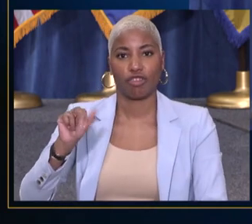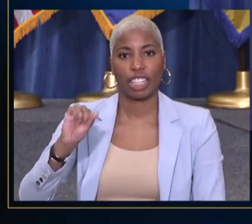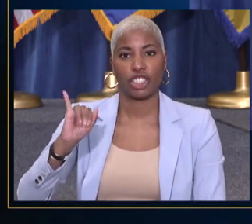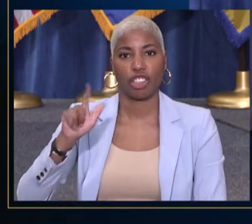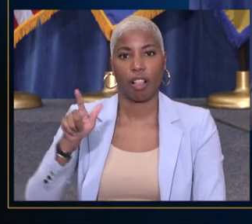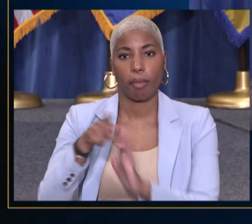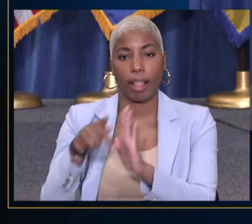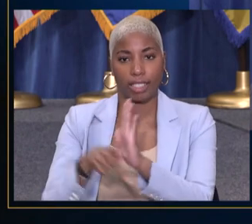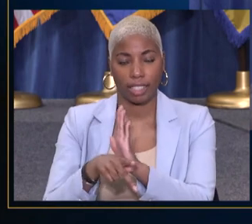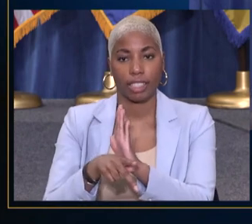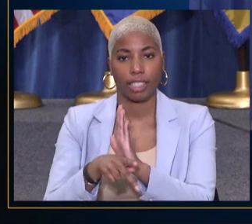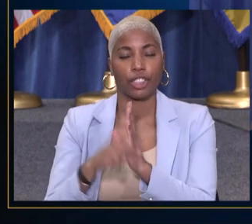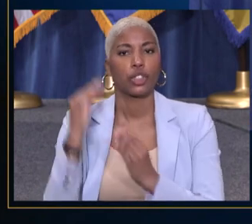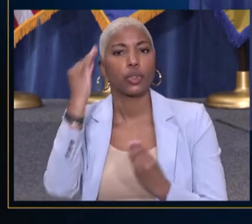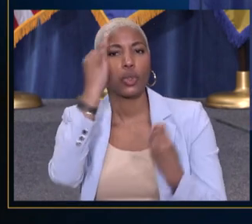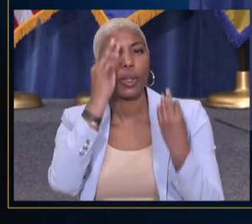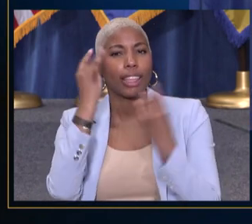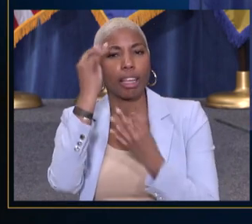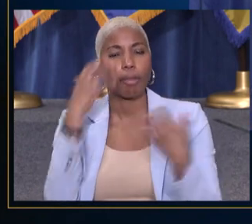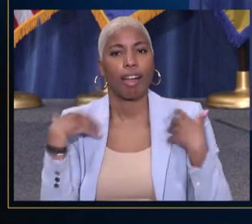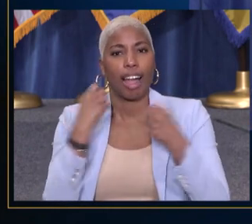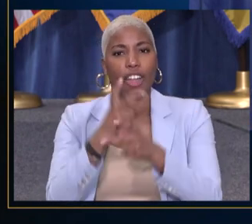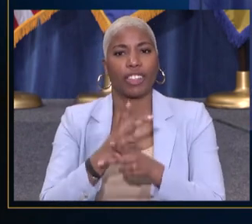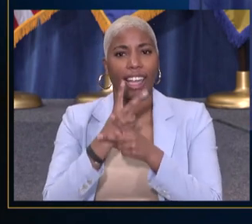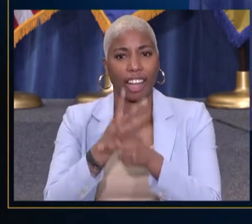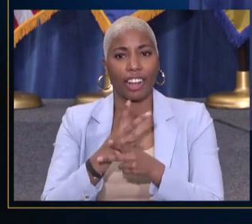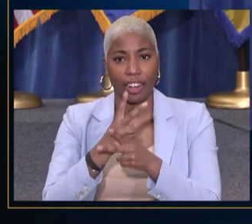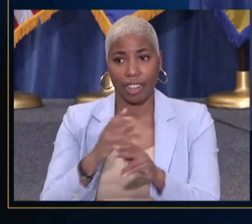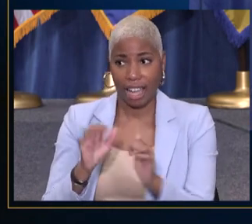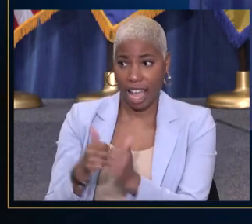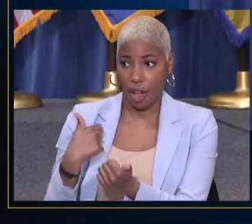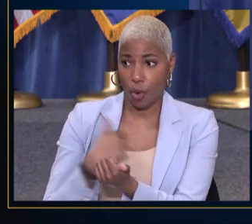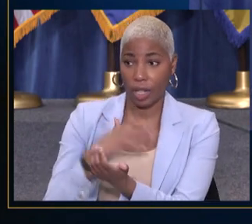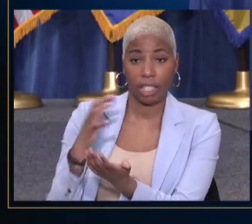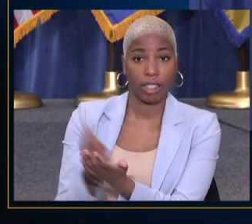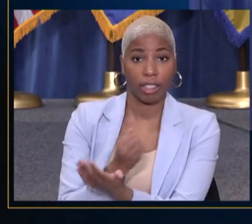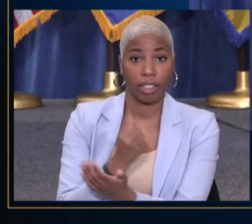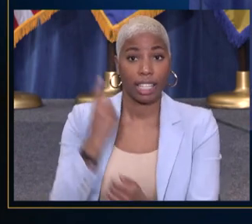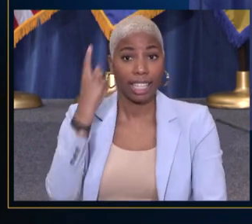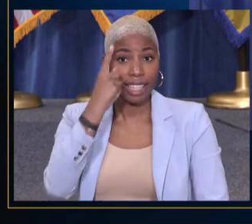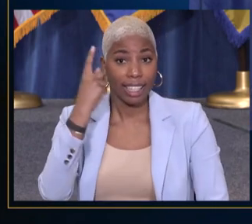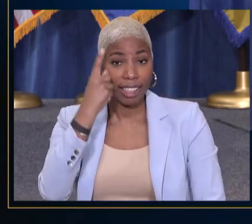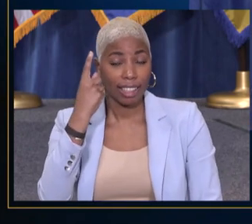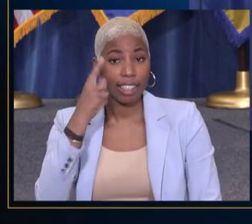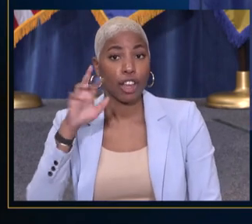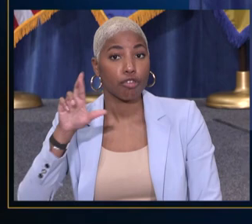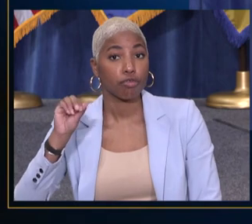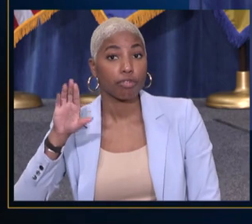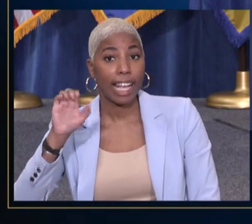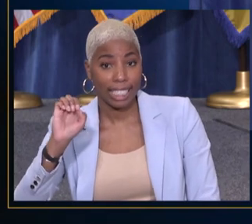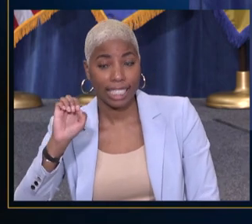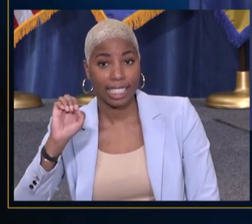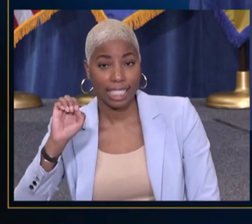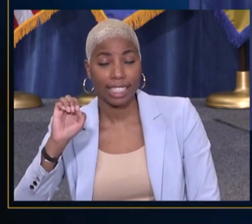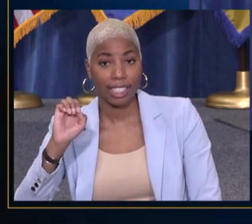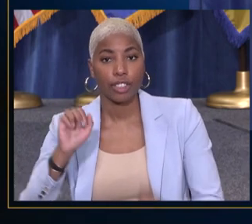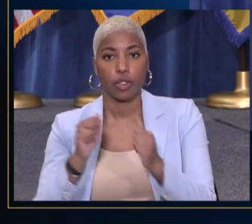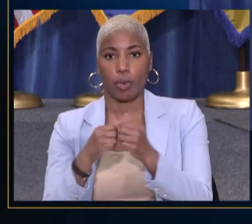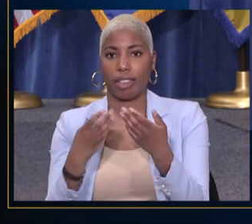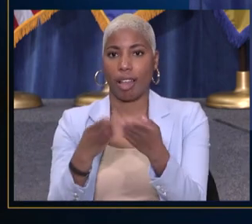when you think about the delivery of health care, when you use the tool of race in the public